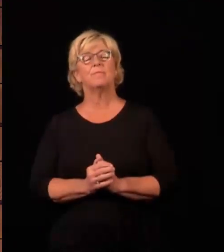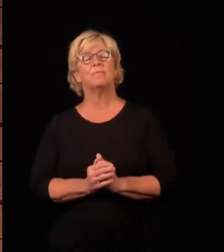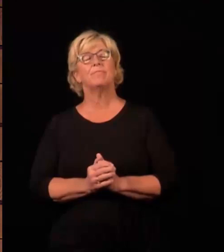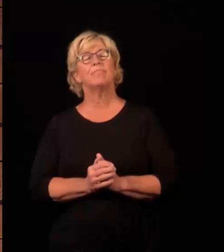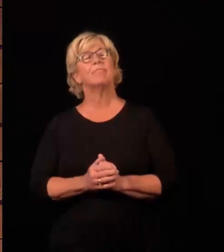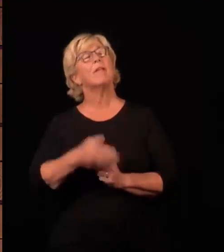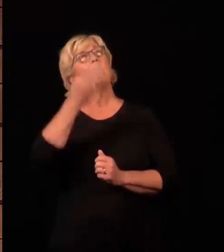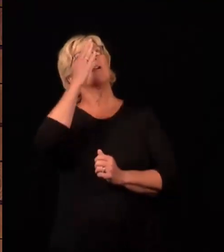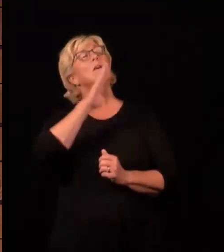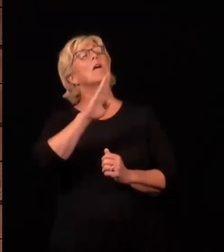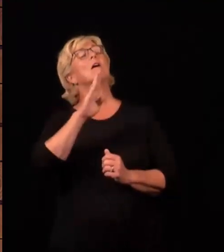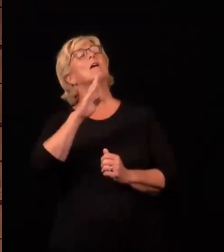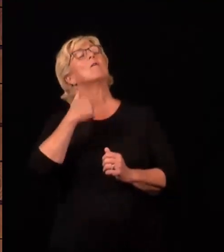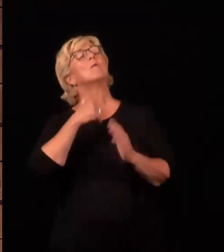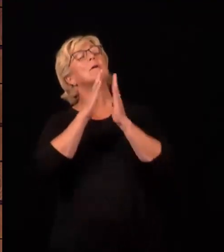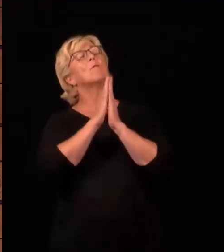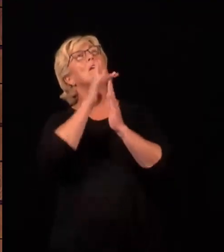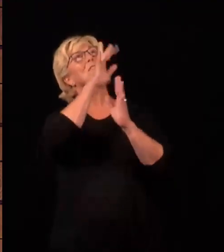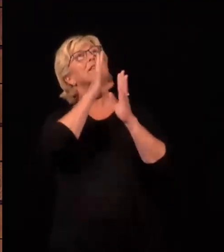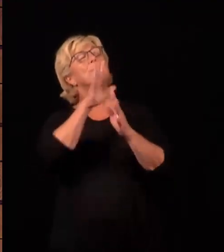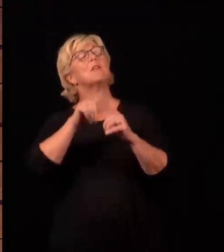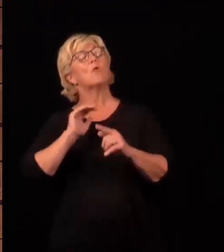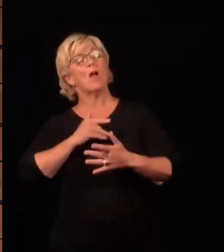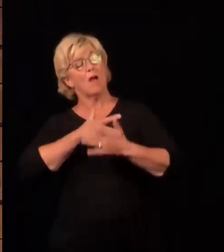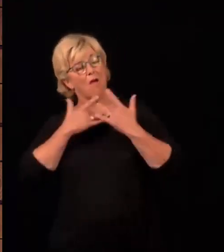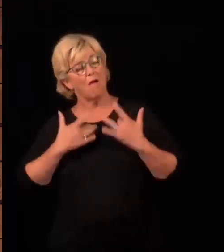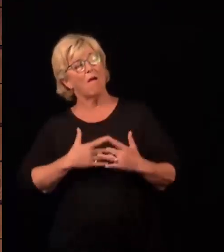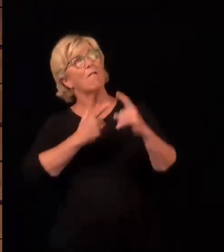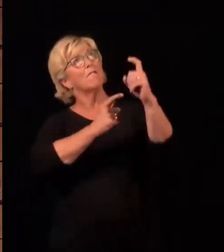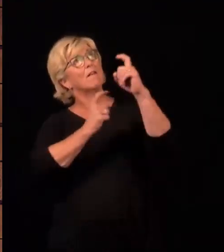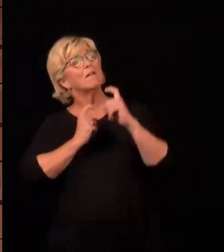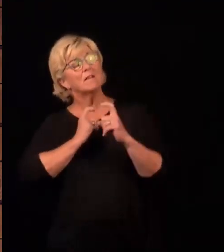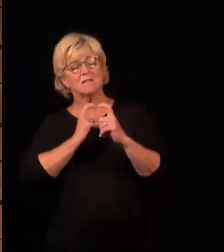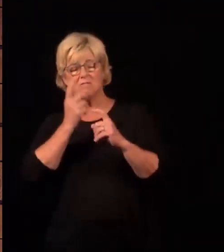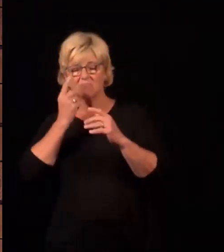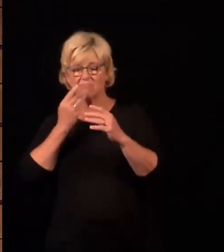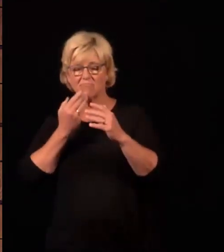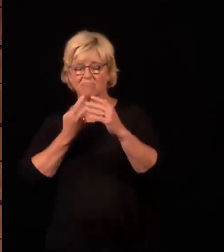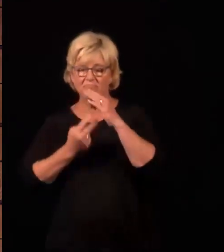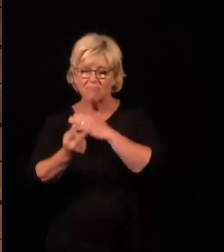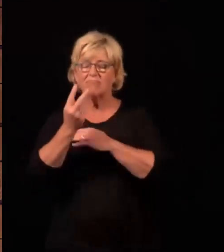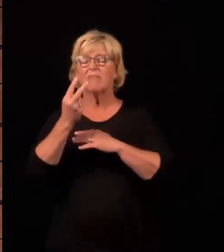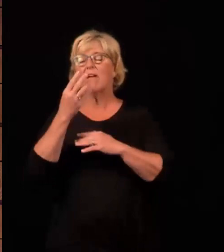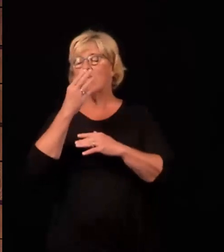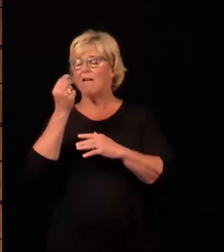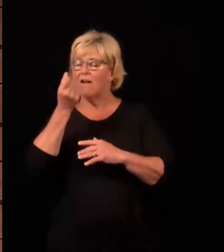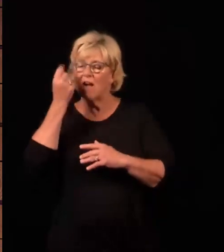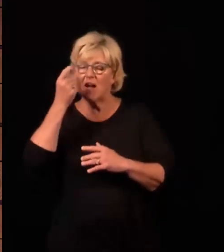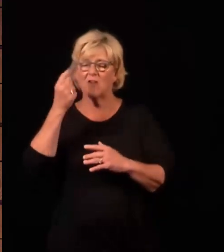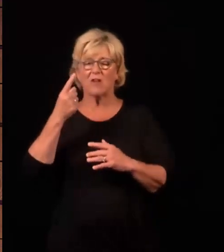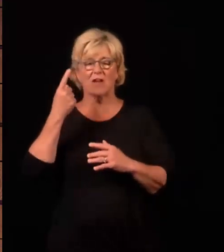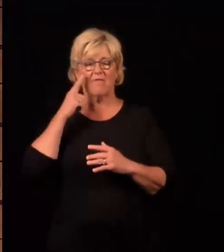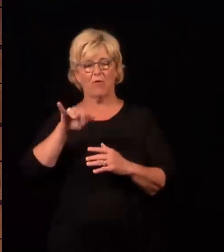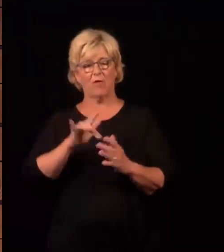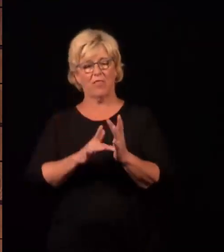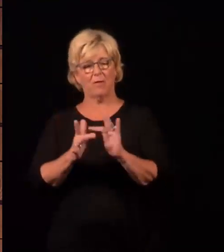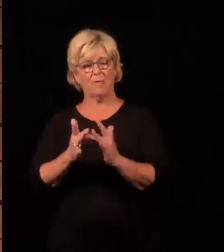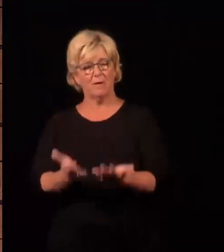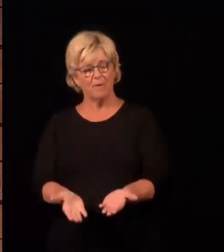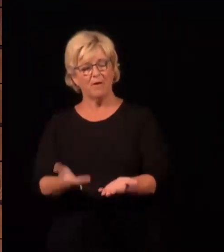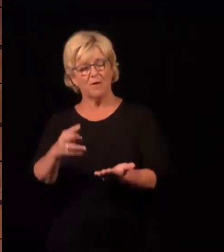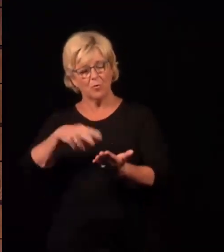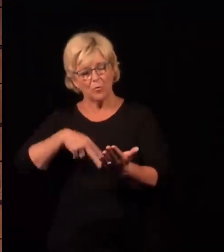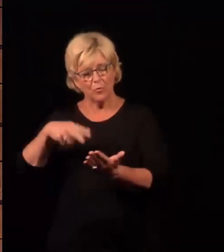Lord, we pray that You would speak to our hearts, granting us the insight and the understanding that You want for us. We pray for the